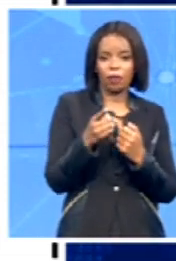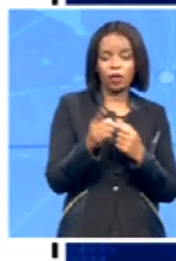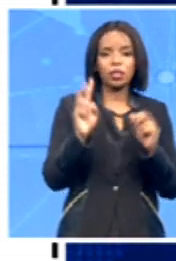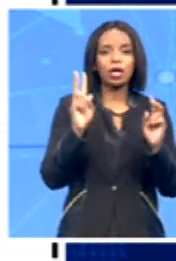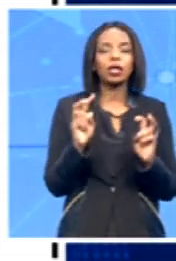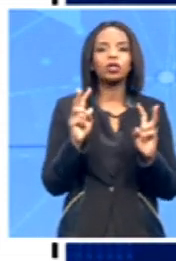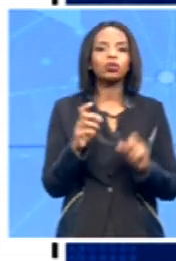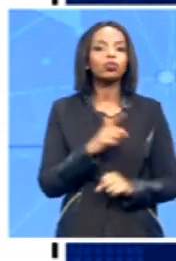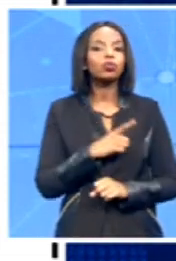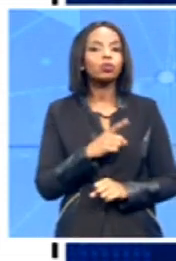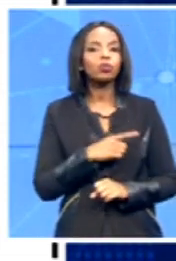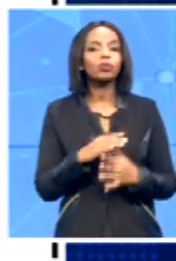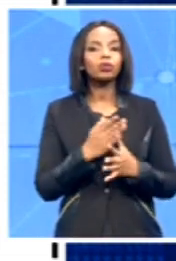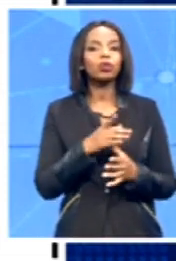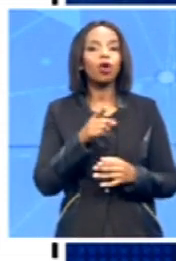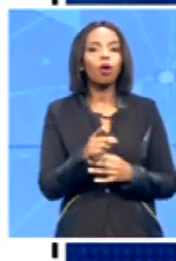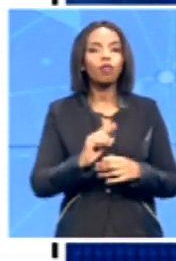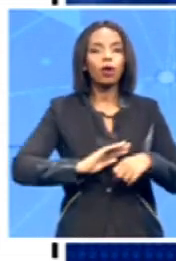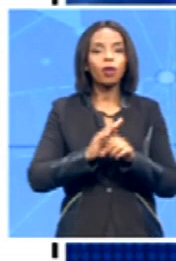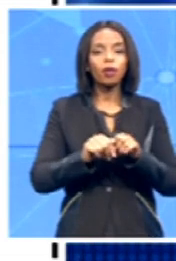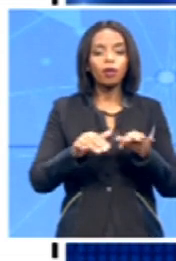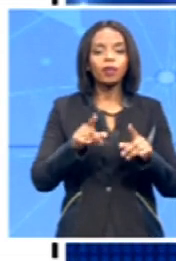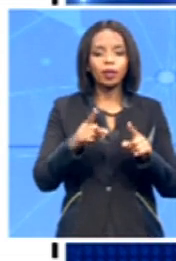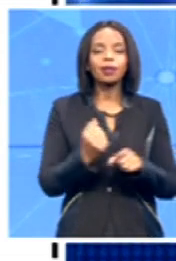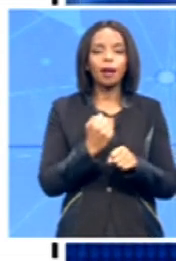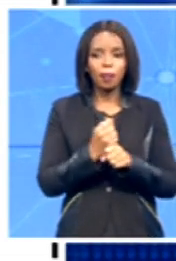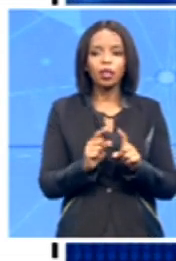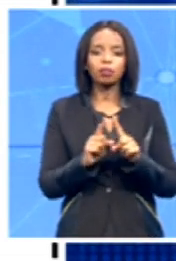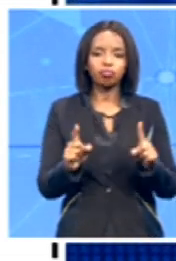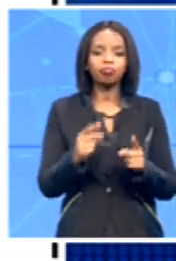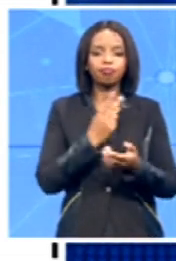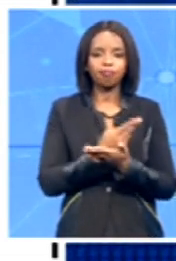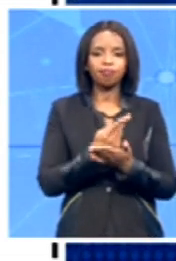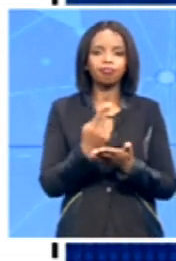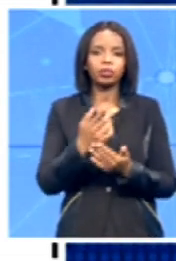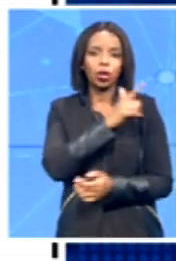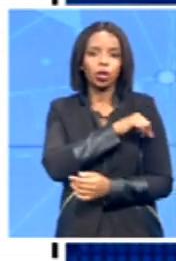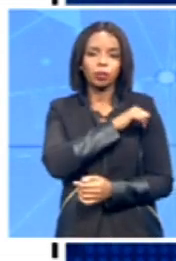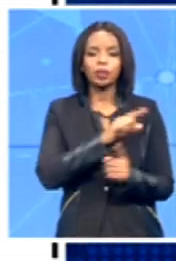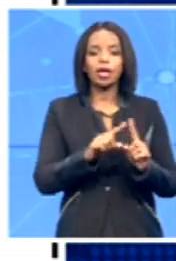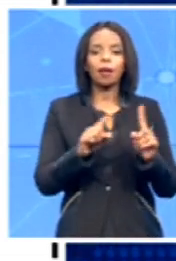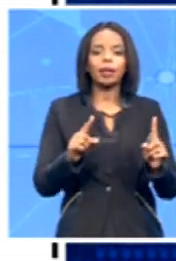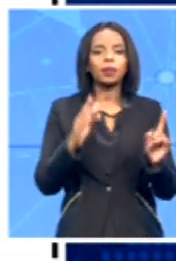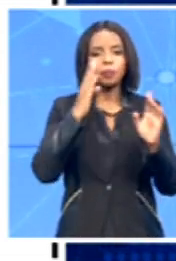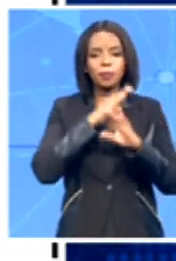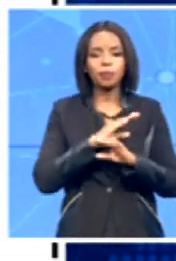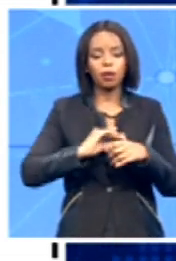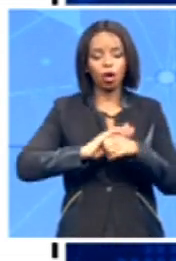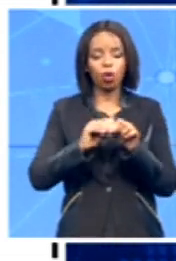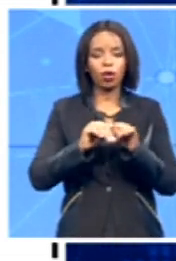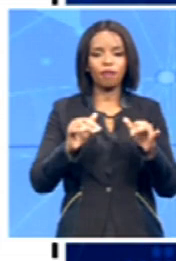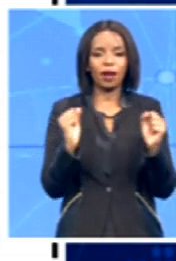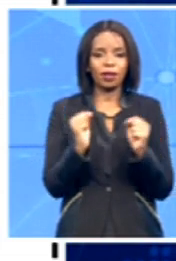an admission for them in terms of that. But there was no COVID pneumonia. The indeterminate is we couldn't classify, and then you can